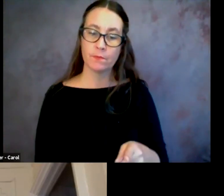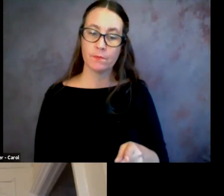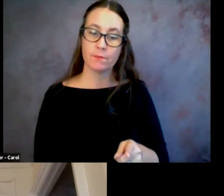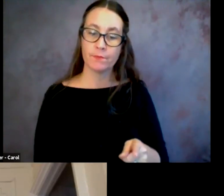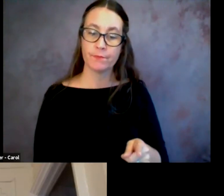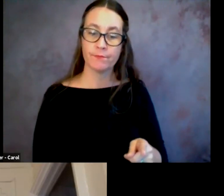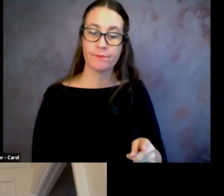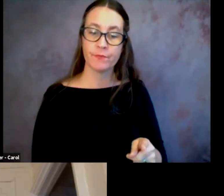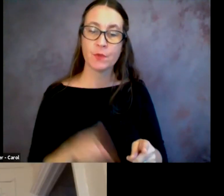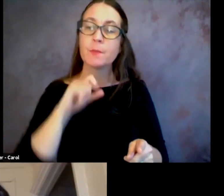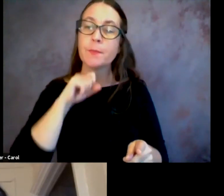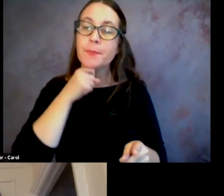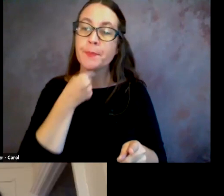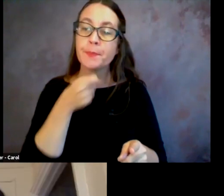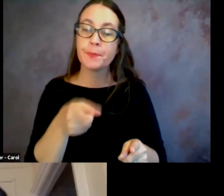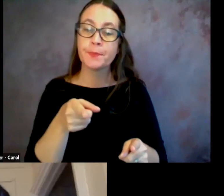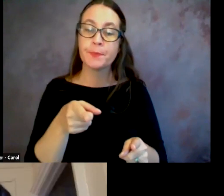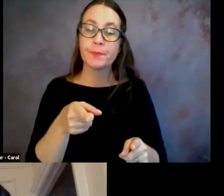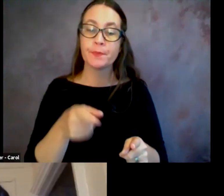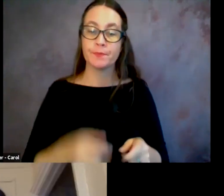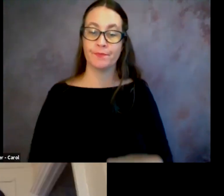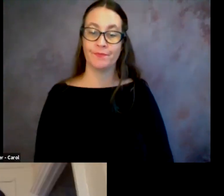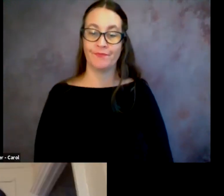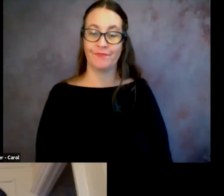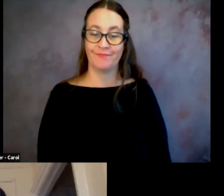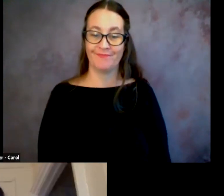I think you're muted, Mariella.